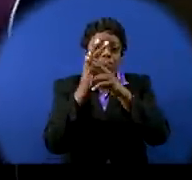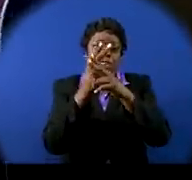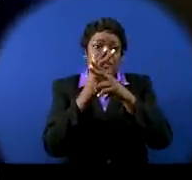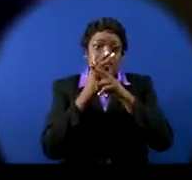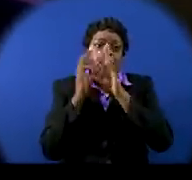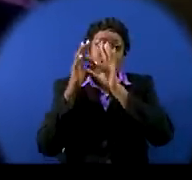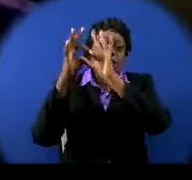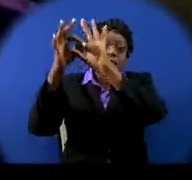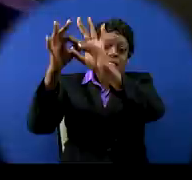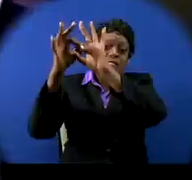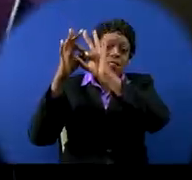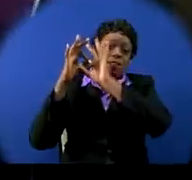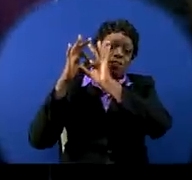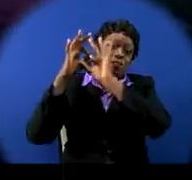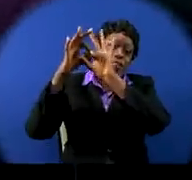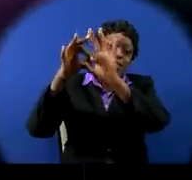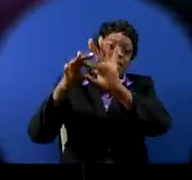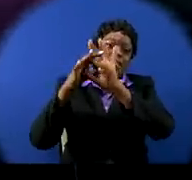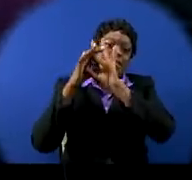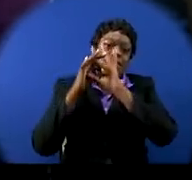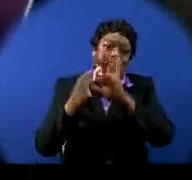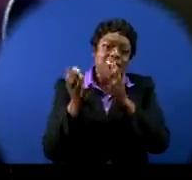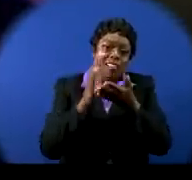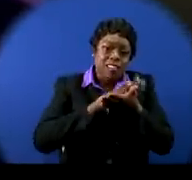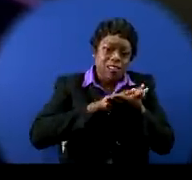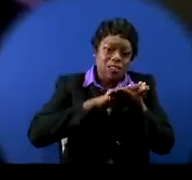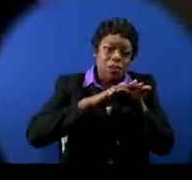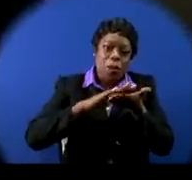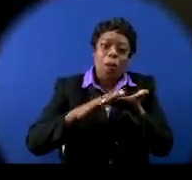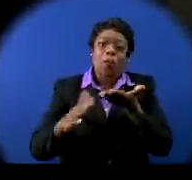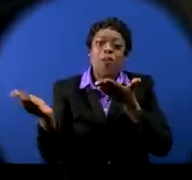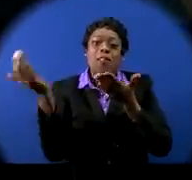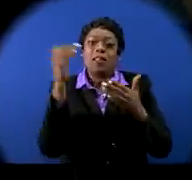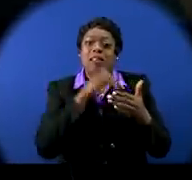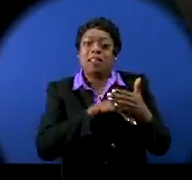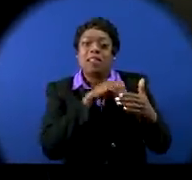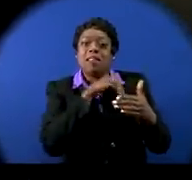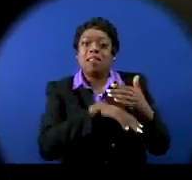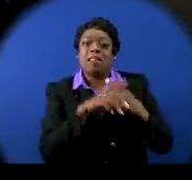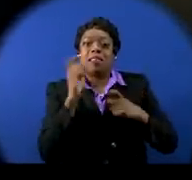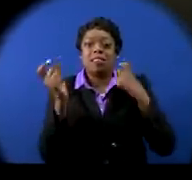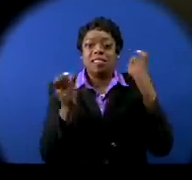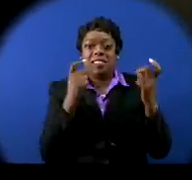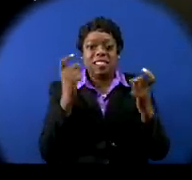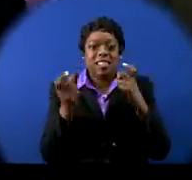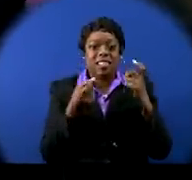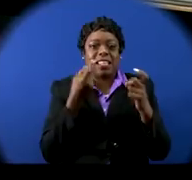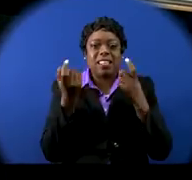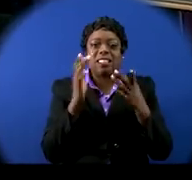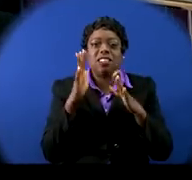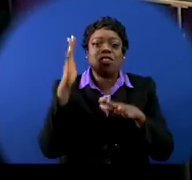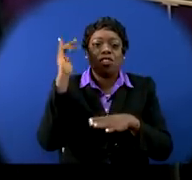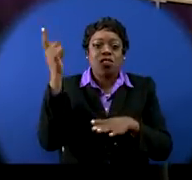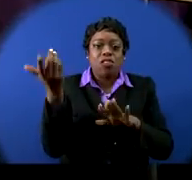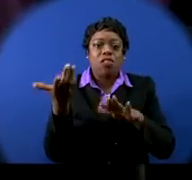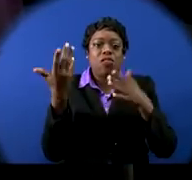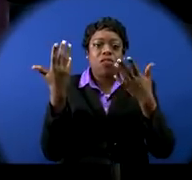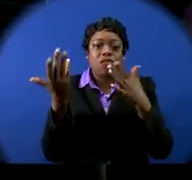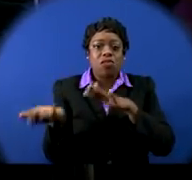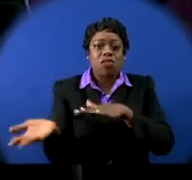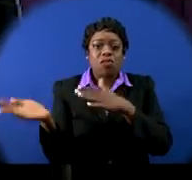You cleaned me up inside. You cleaned me up. You thought I was to die for.